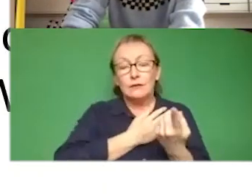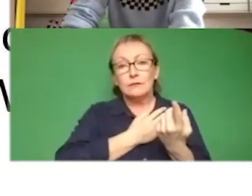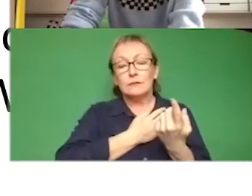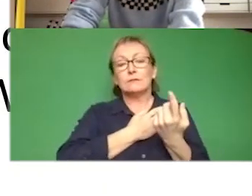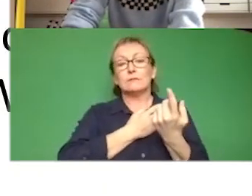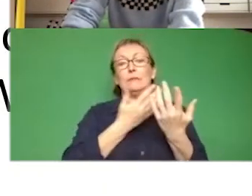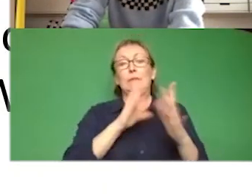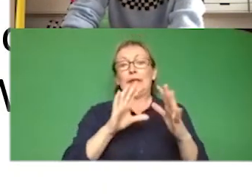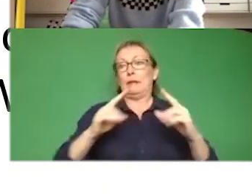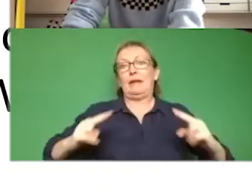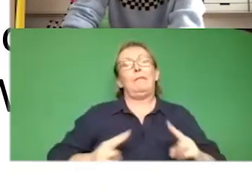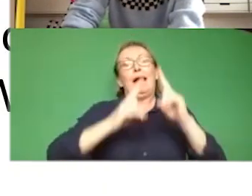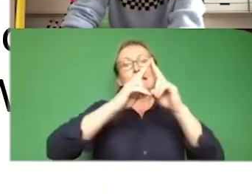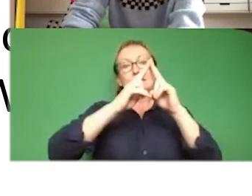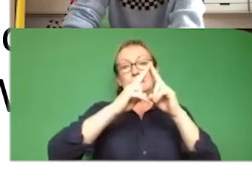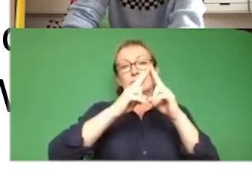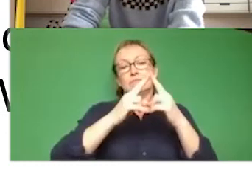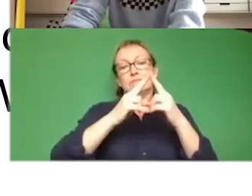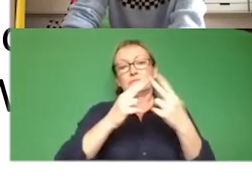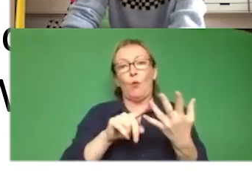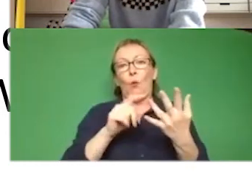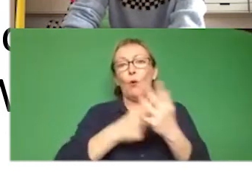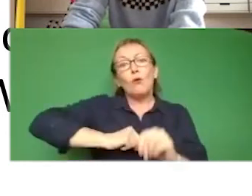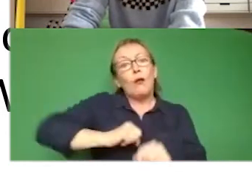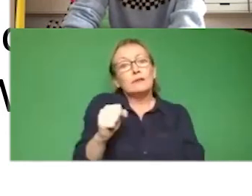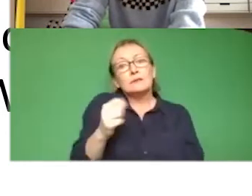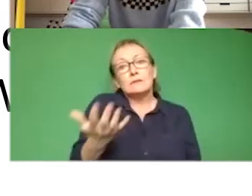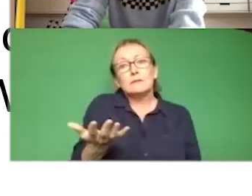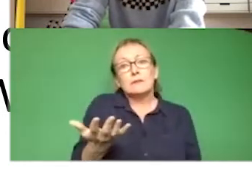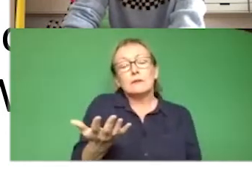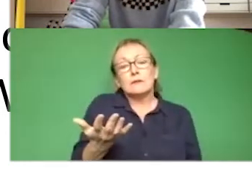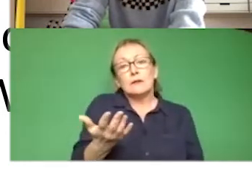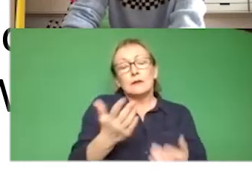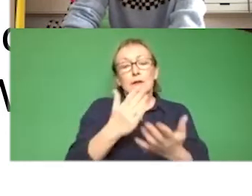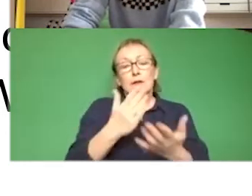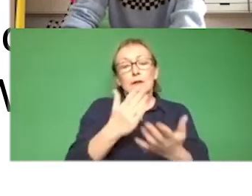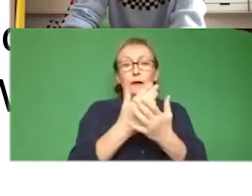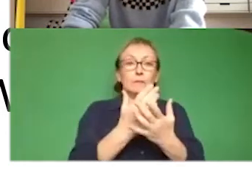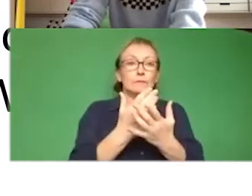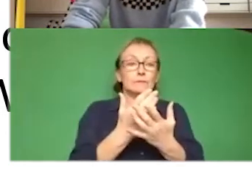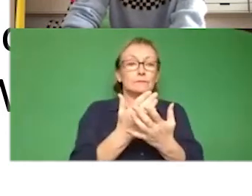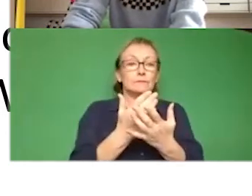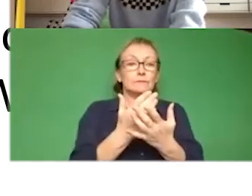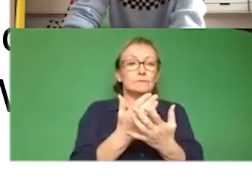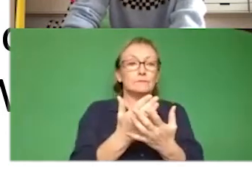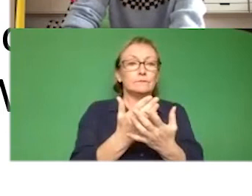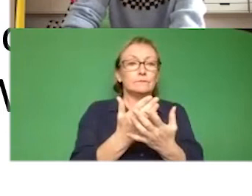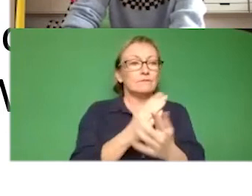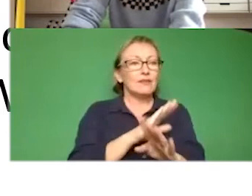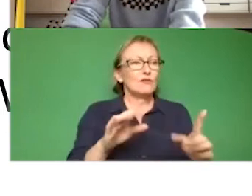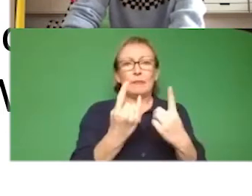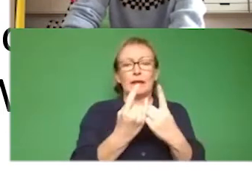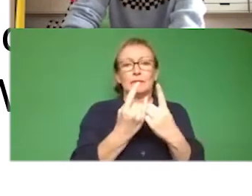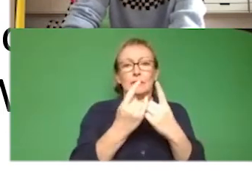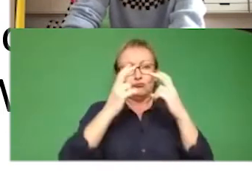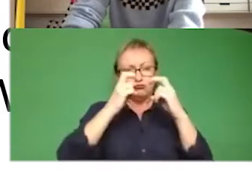in Paris or in Scotland. So it's not something that I will research heavily.